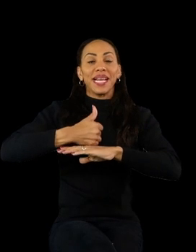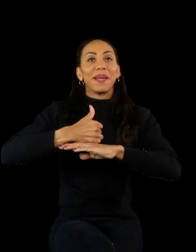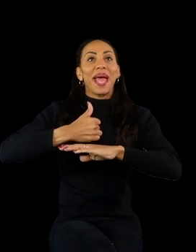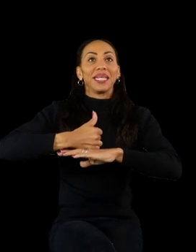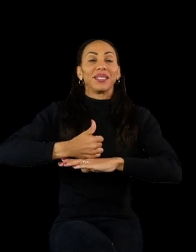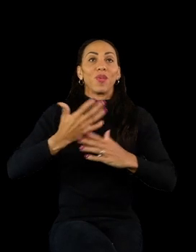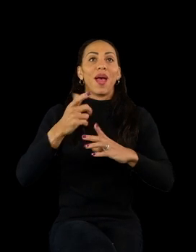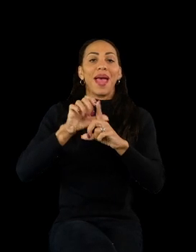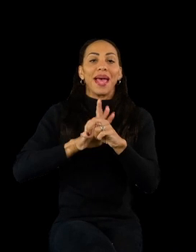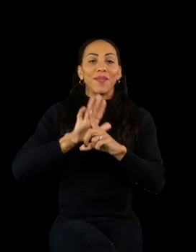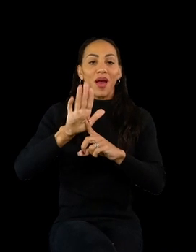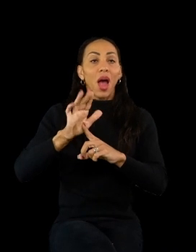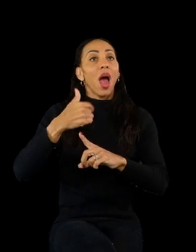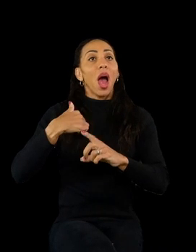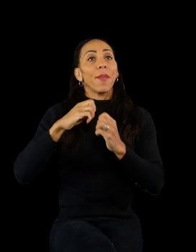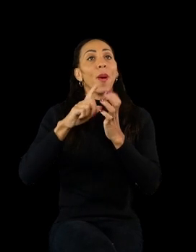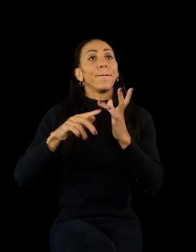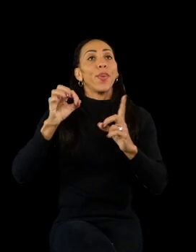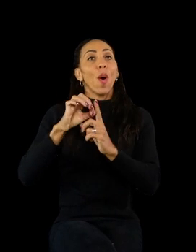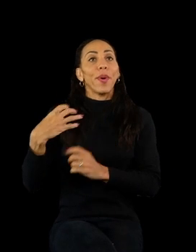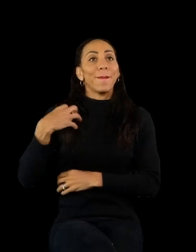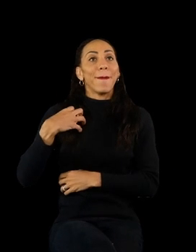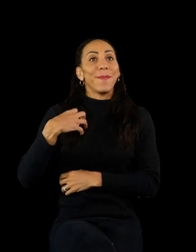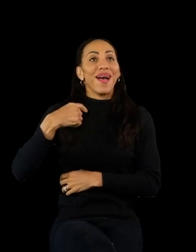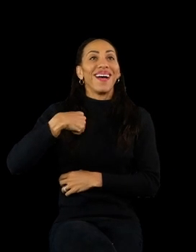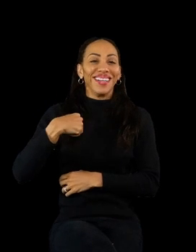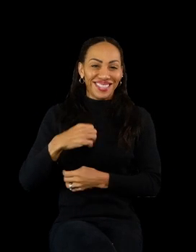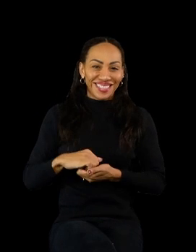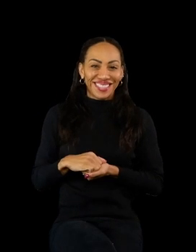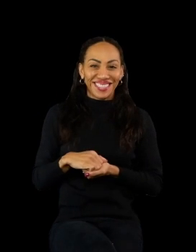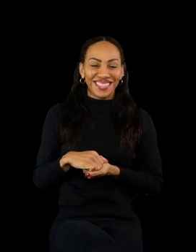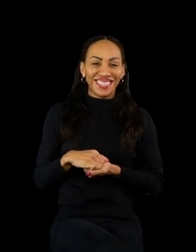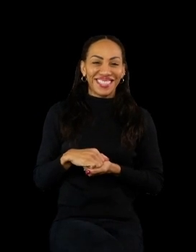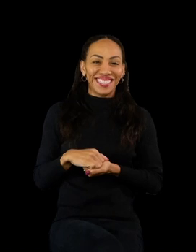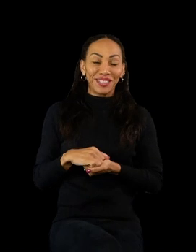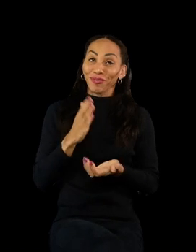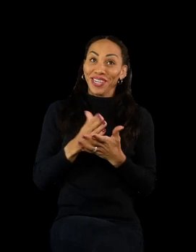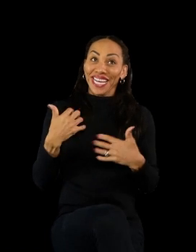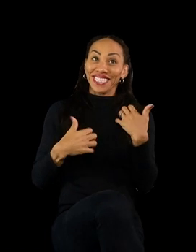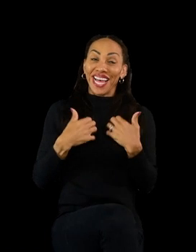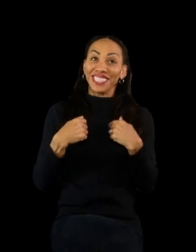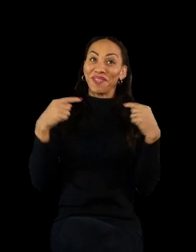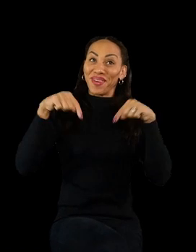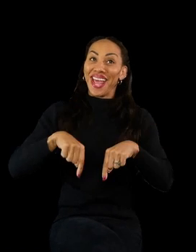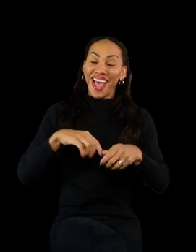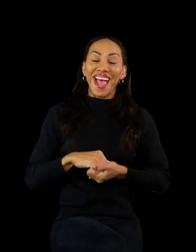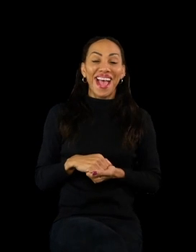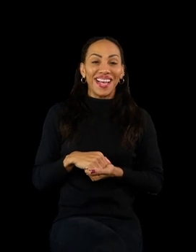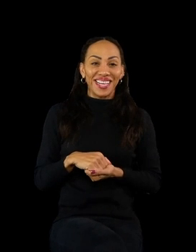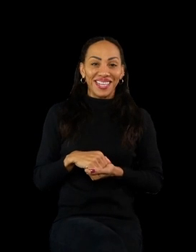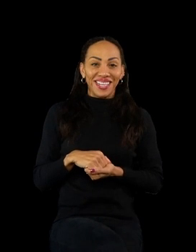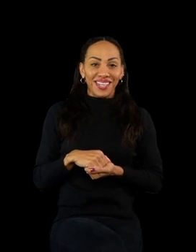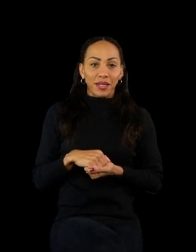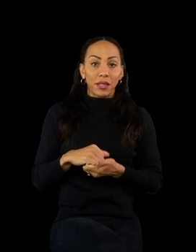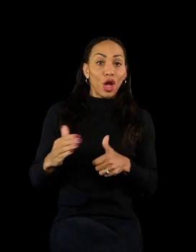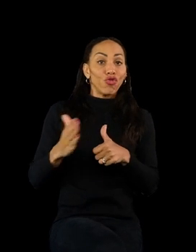I'm currently based in Edinburgh. I'm a BOP member of BOP, another BOP here. Very excited to